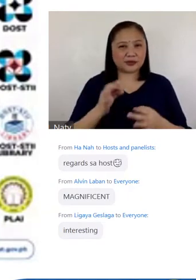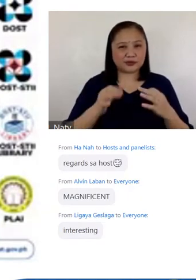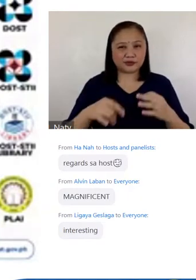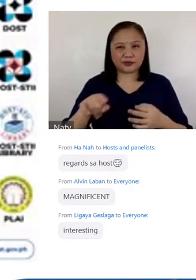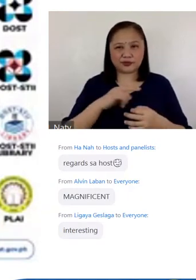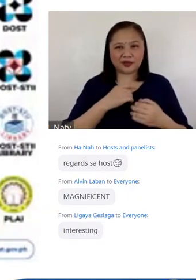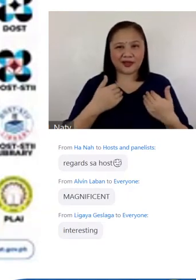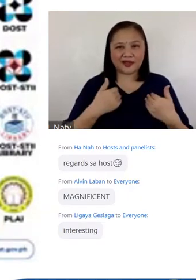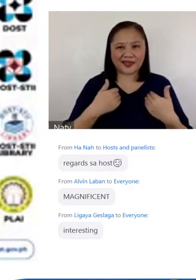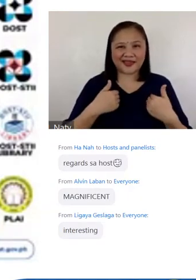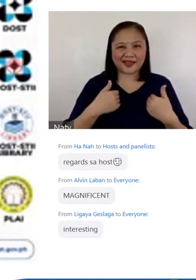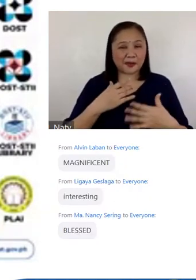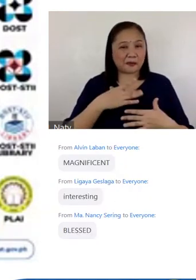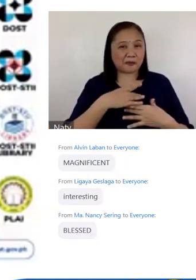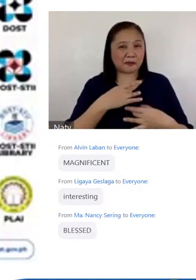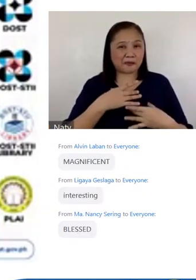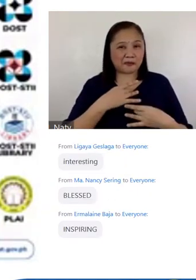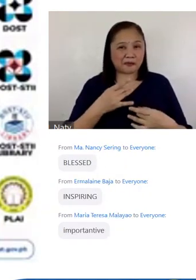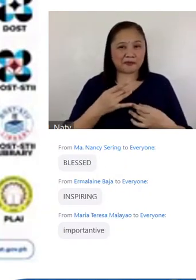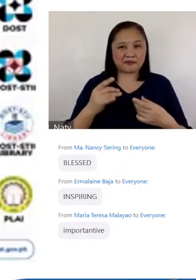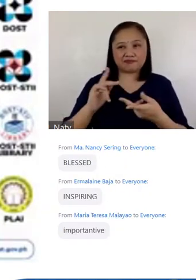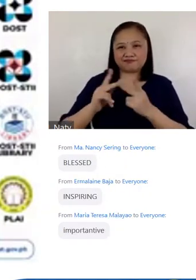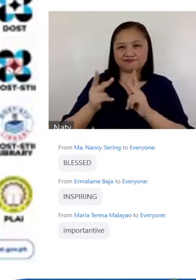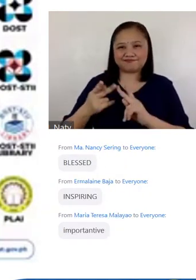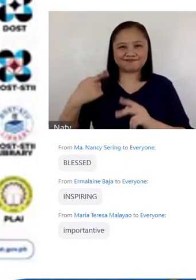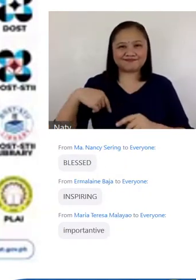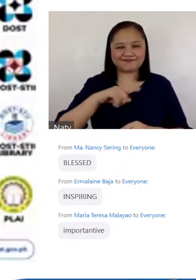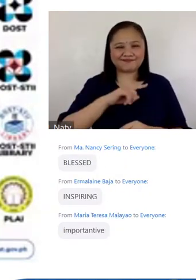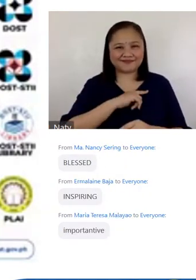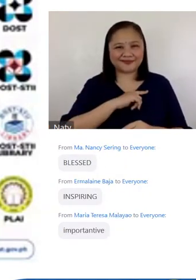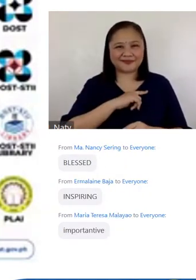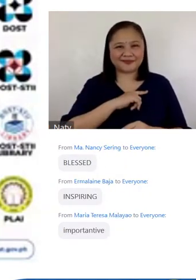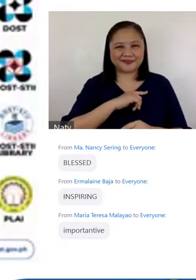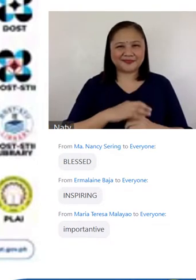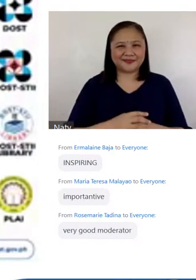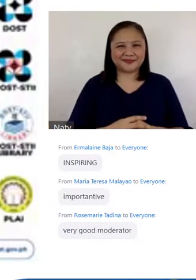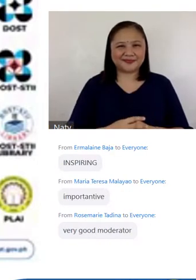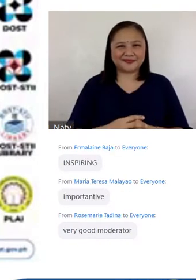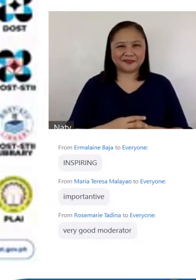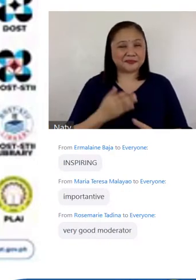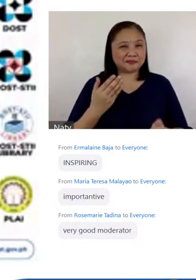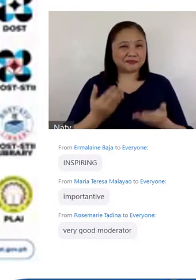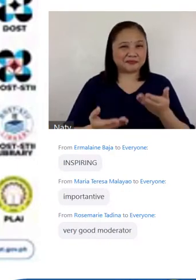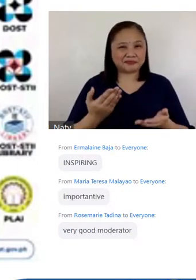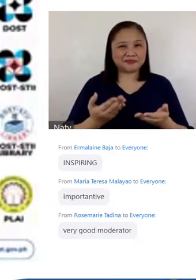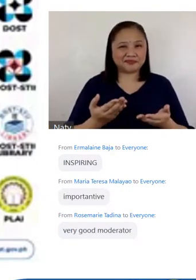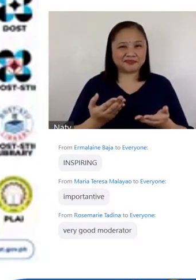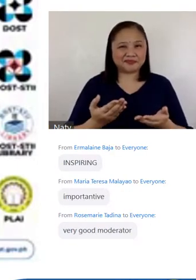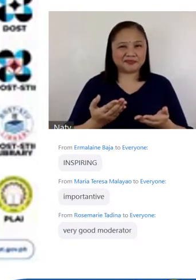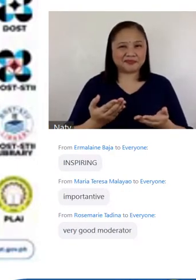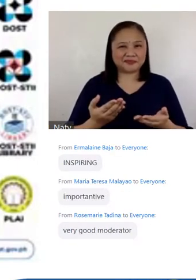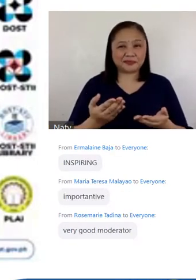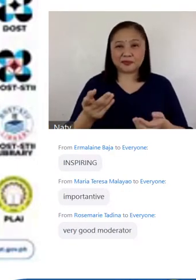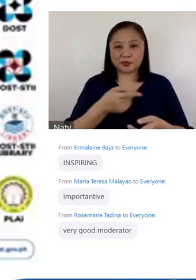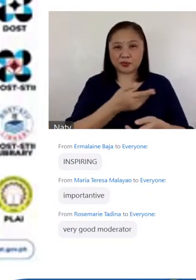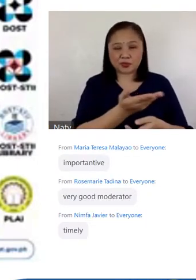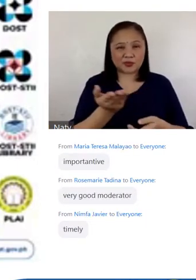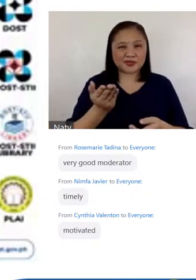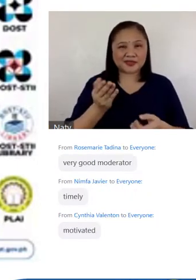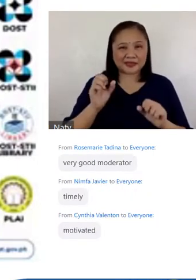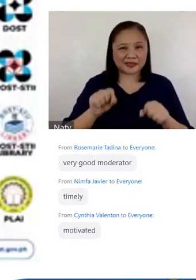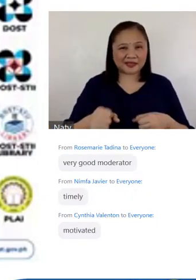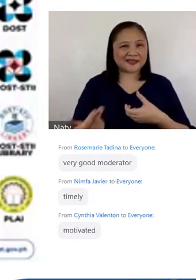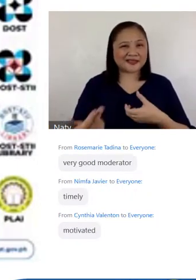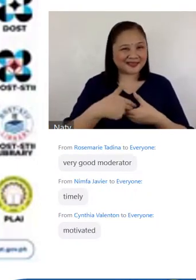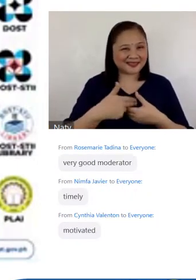ang interesado sa inyo na makipag-partner po sa amin, baka po isa sa inyo ang makasama